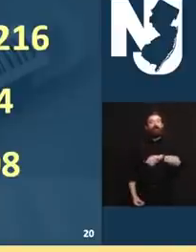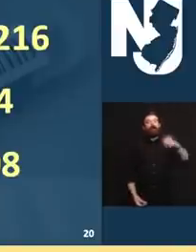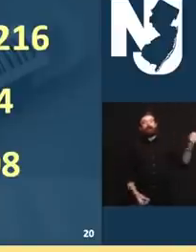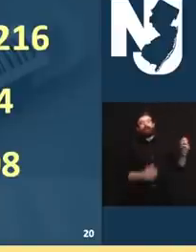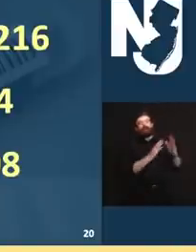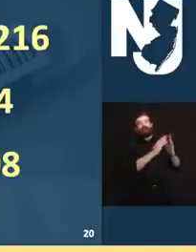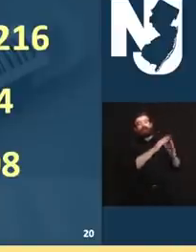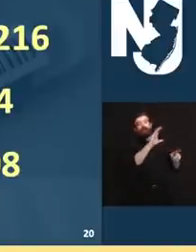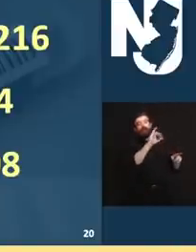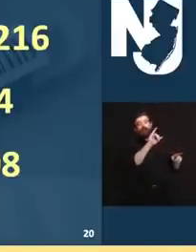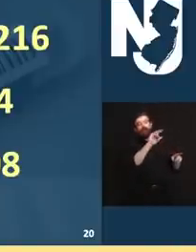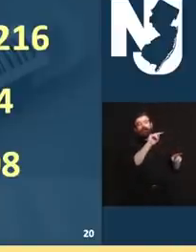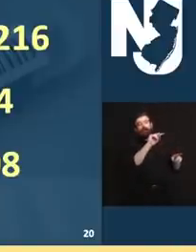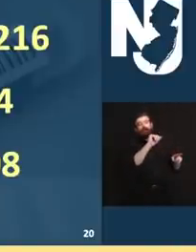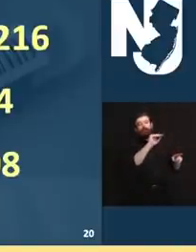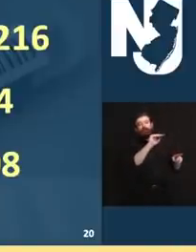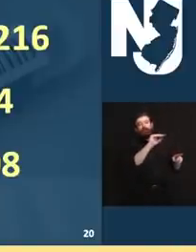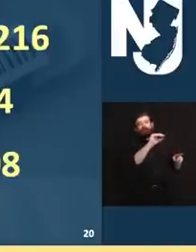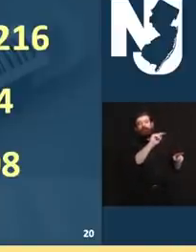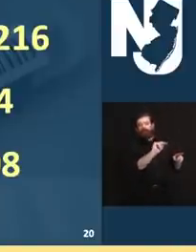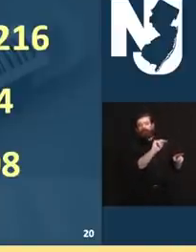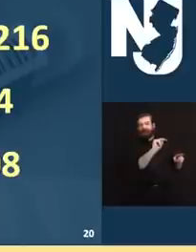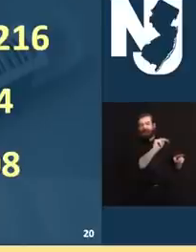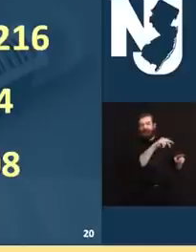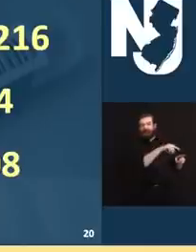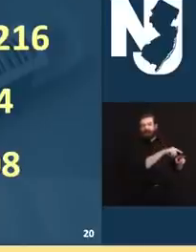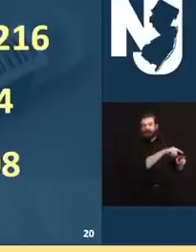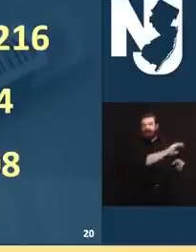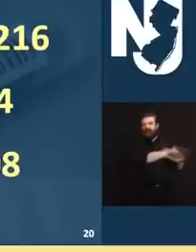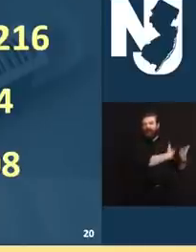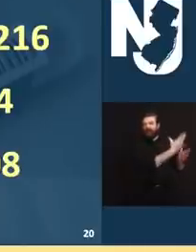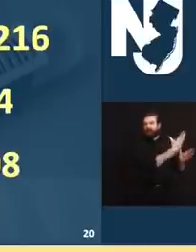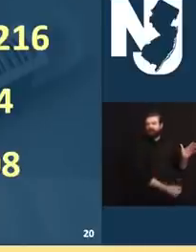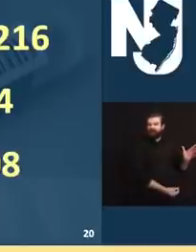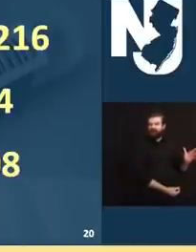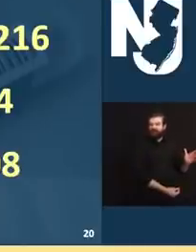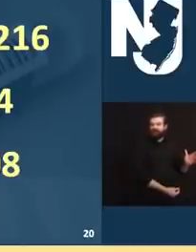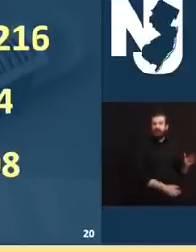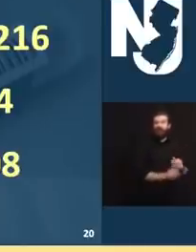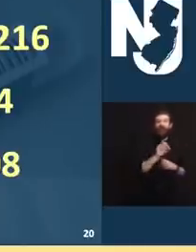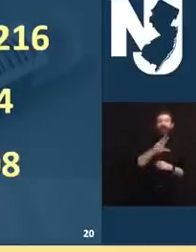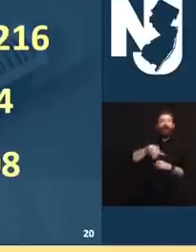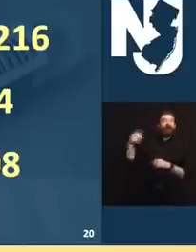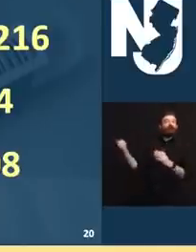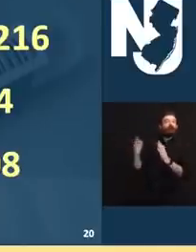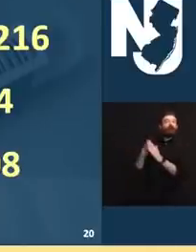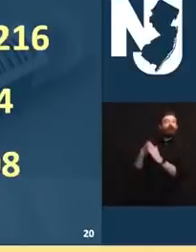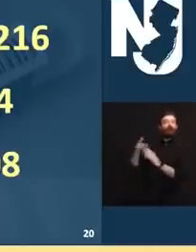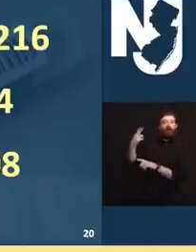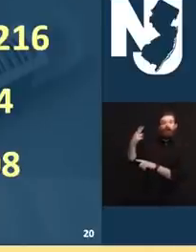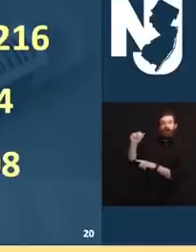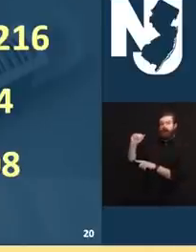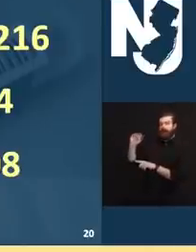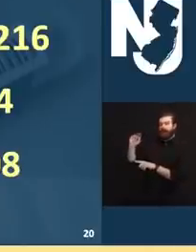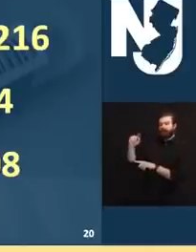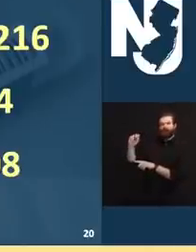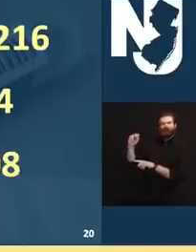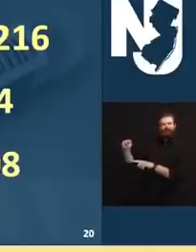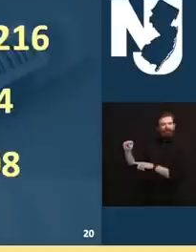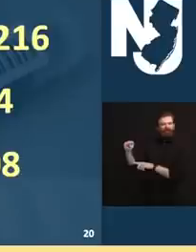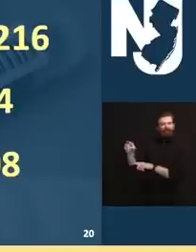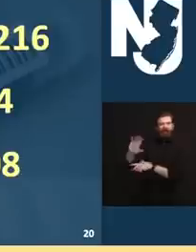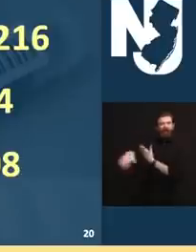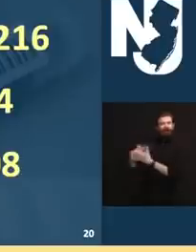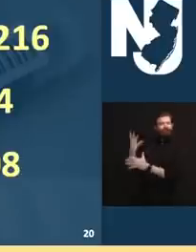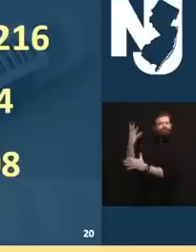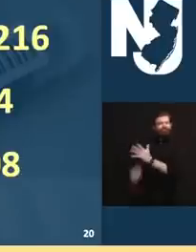in Atlantic County, or the entirety of any of 417 other communities in our state. So